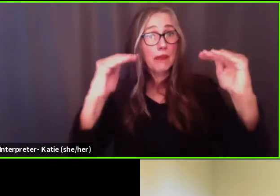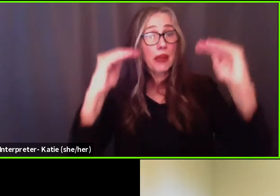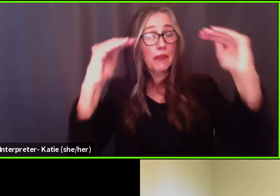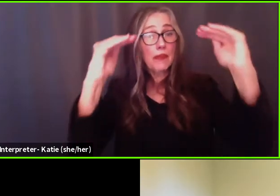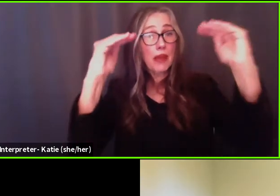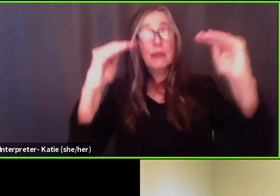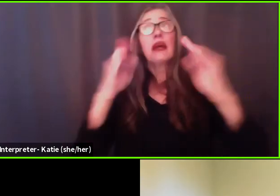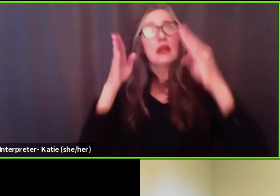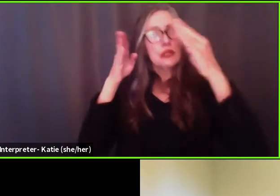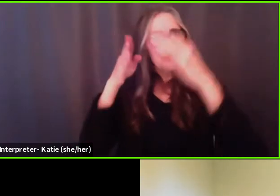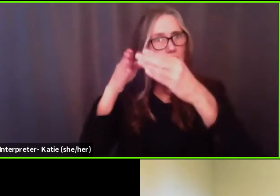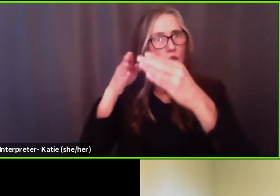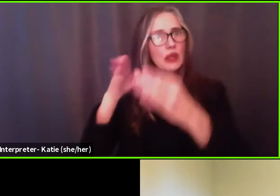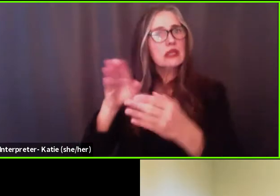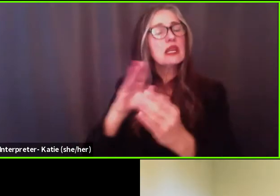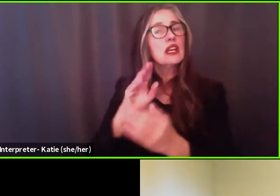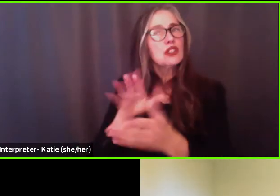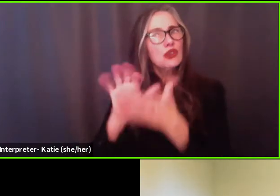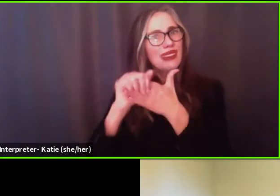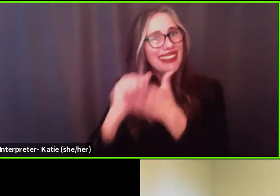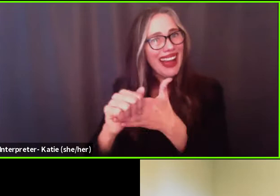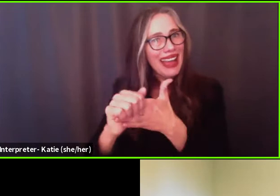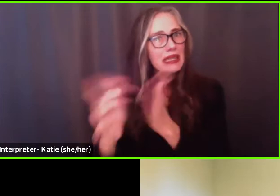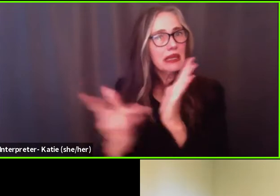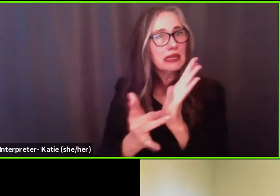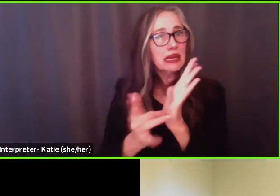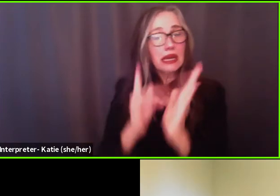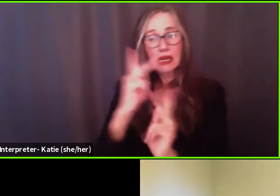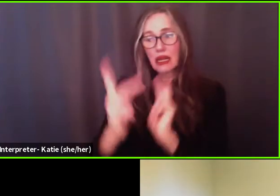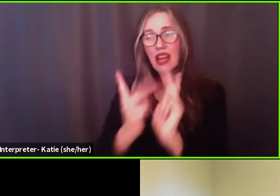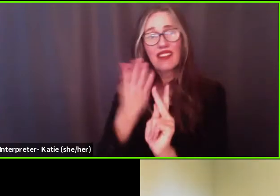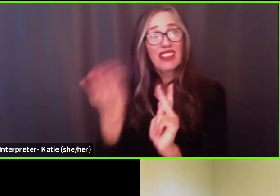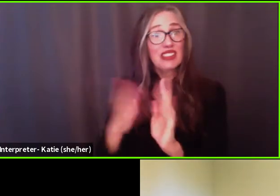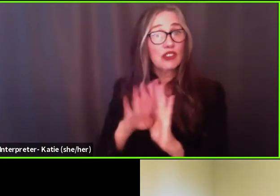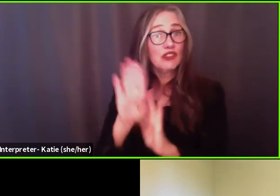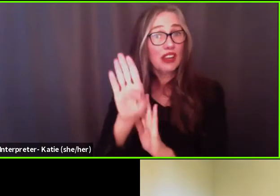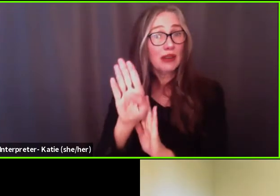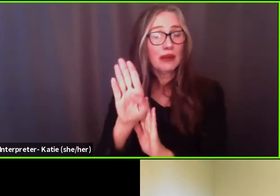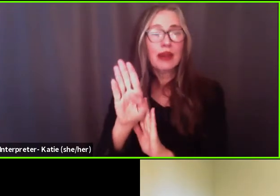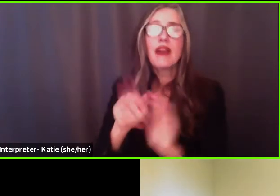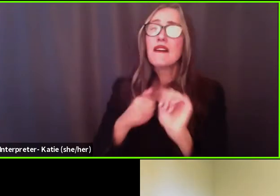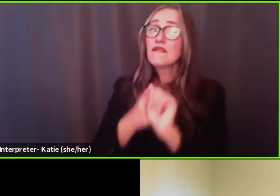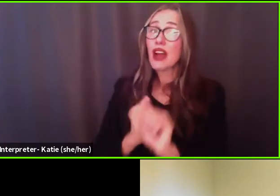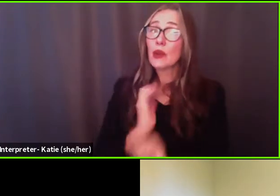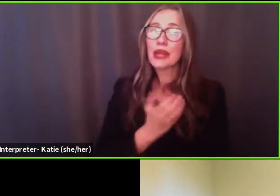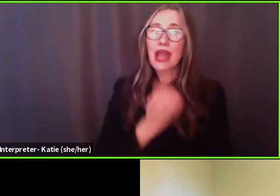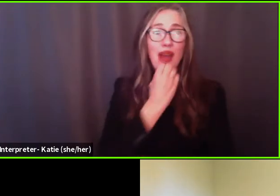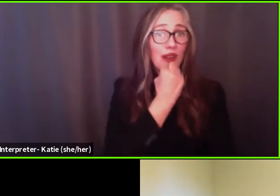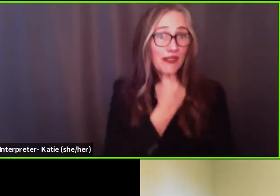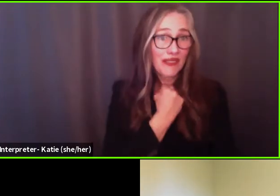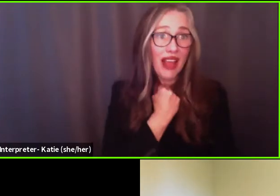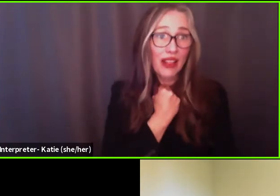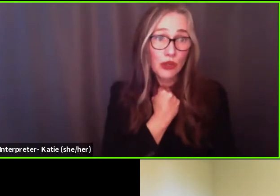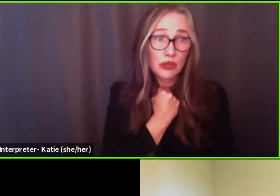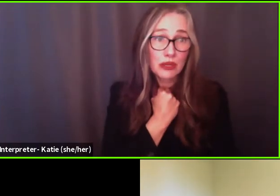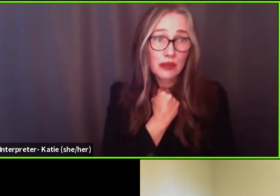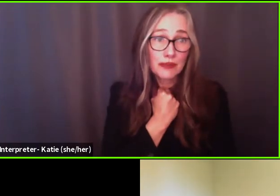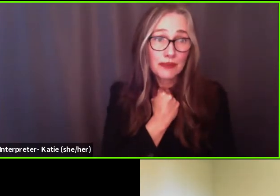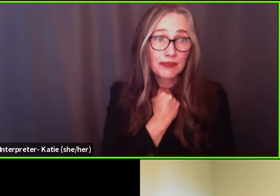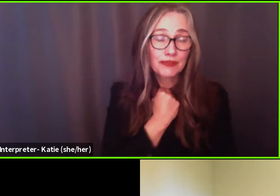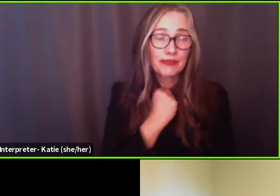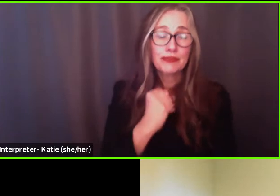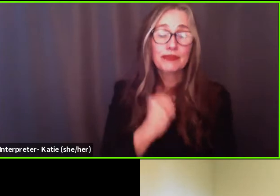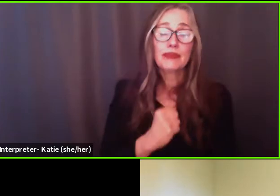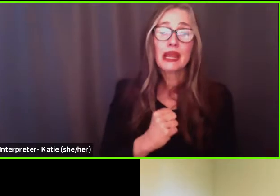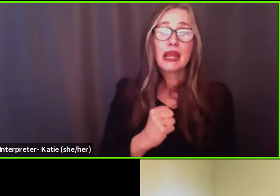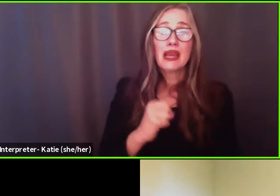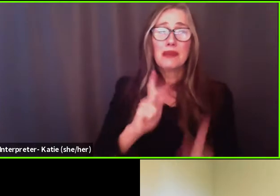types of reproductive activities and technology that are developing again align with our values um and right now i think a lot of people feel as